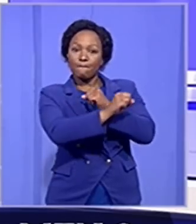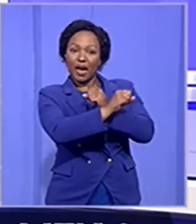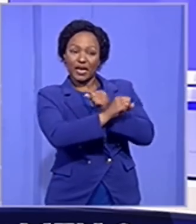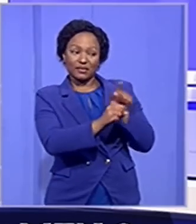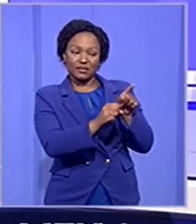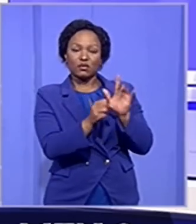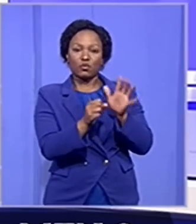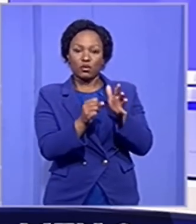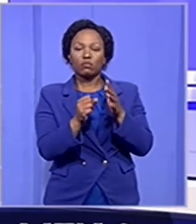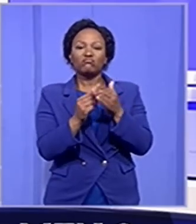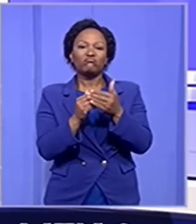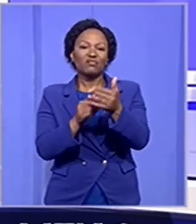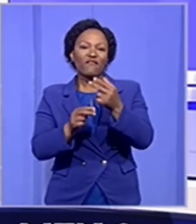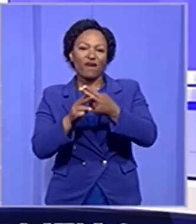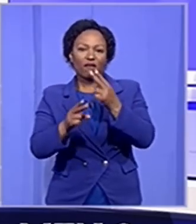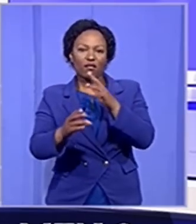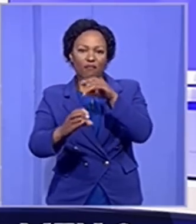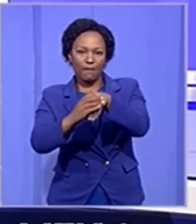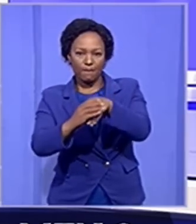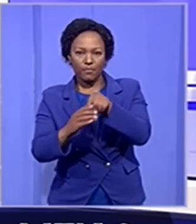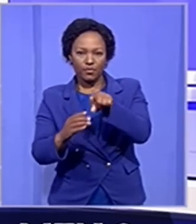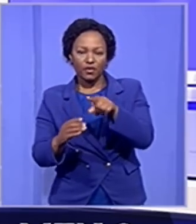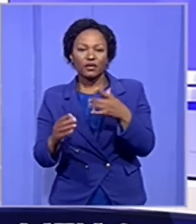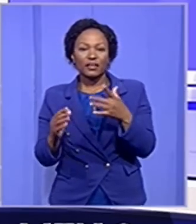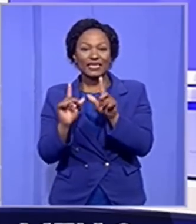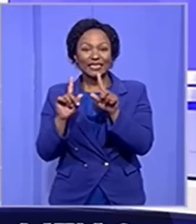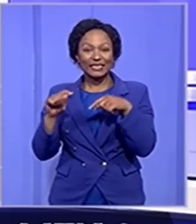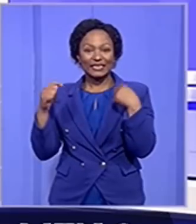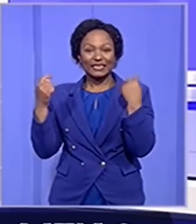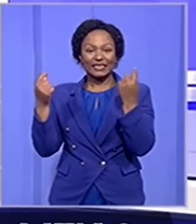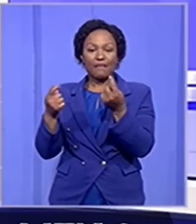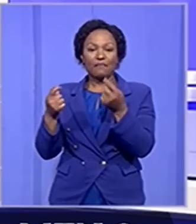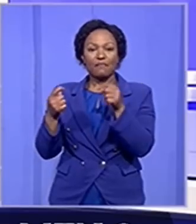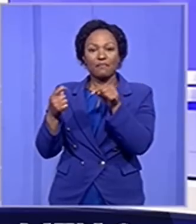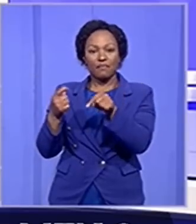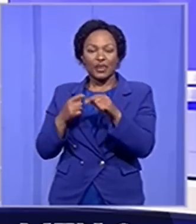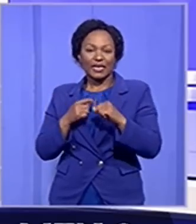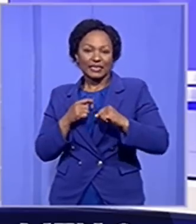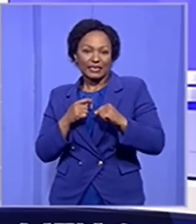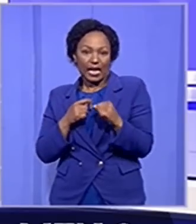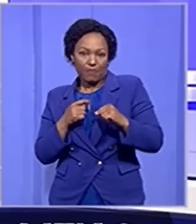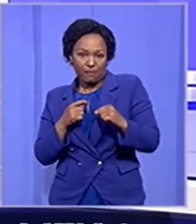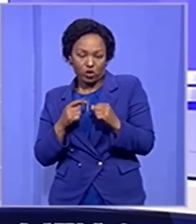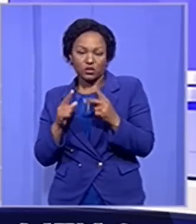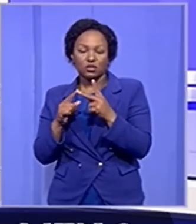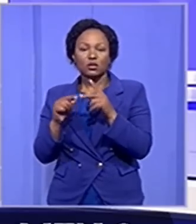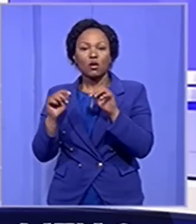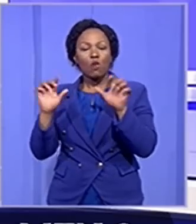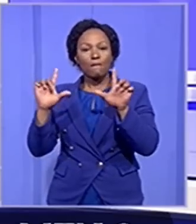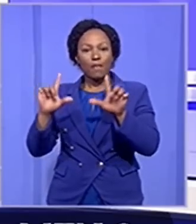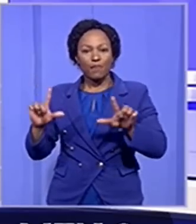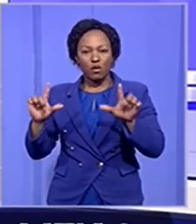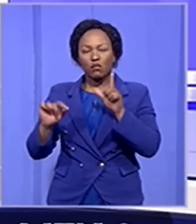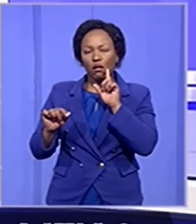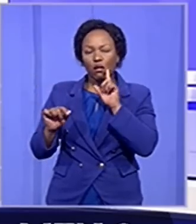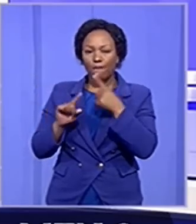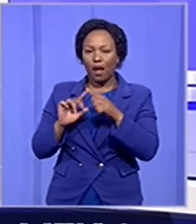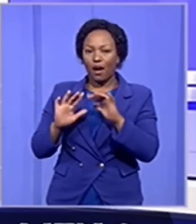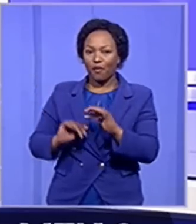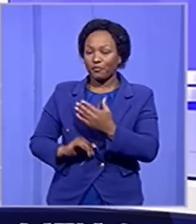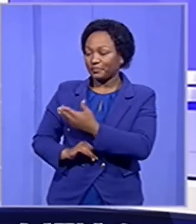go rakana kwa makgaolakgang le setlhopha se se tla fenyang magareng ga Stellenbosch FC le Mamelodi Sundowns. Tla re lebe dintlhakgolo